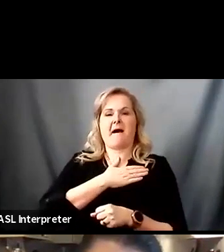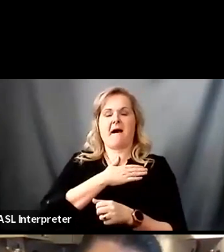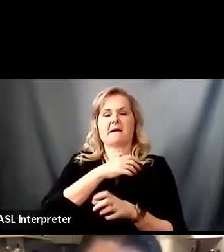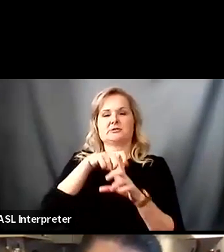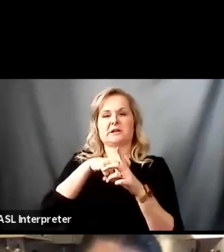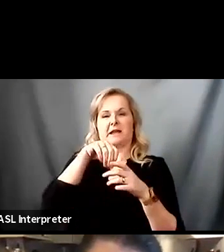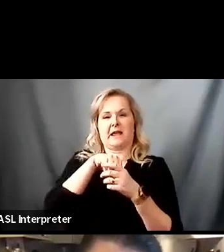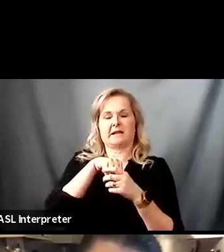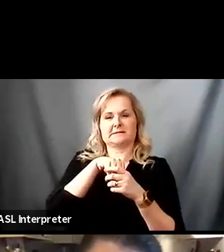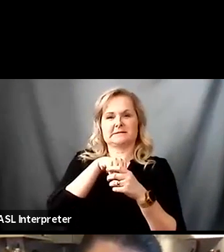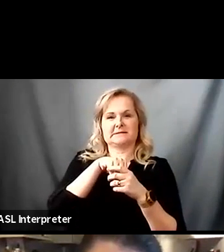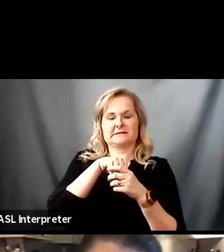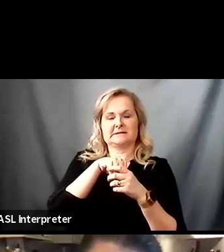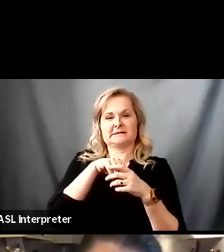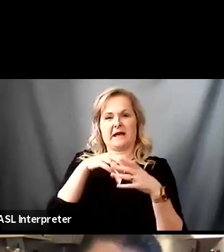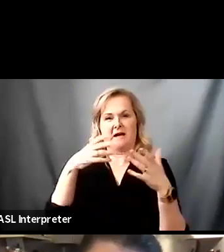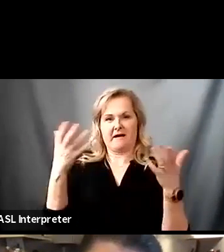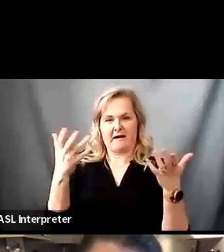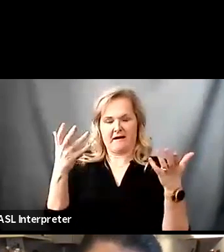check-in.